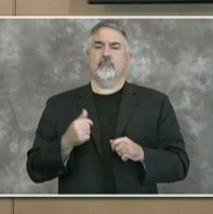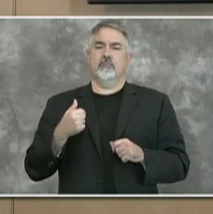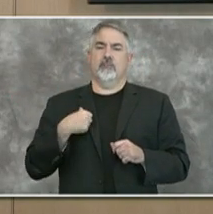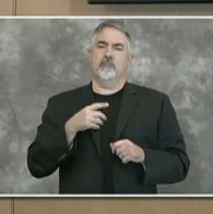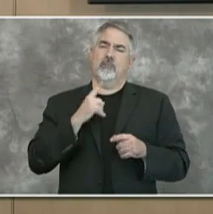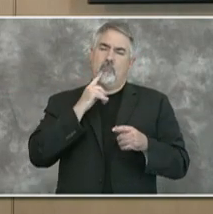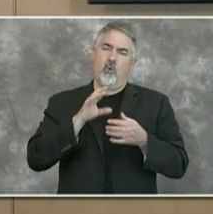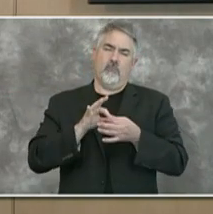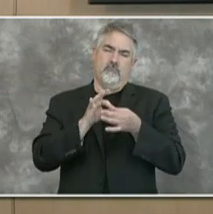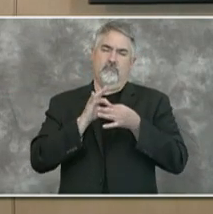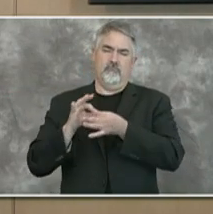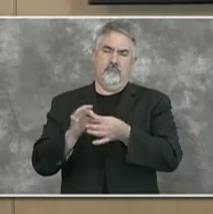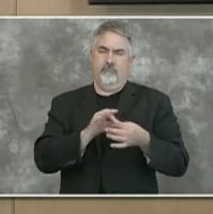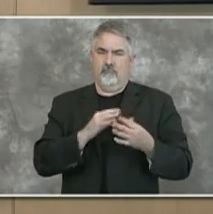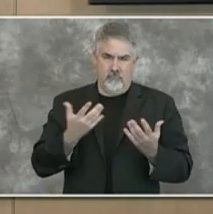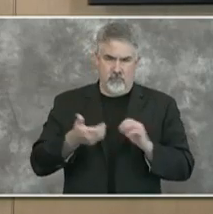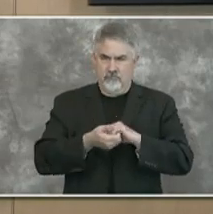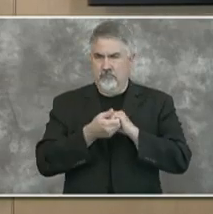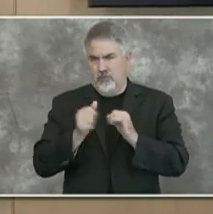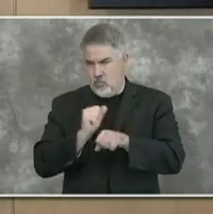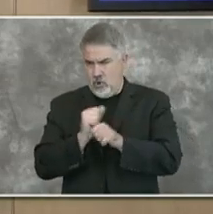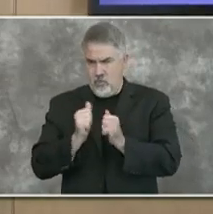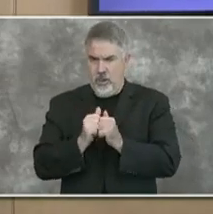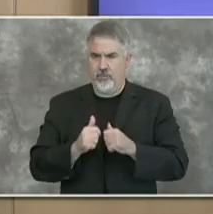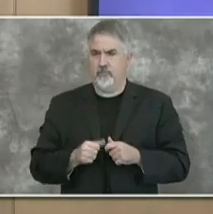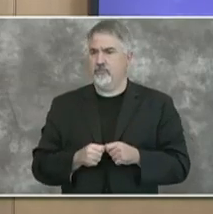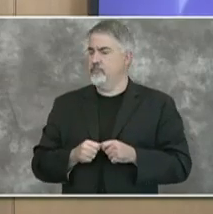fight for San Diegans. Rob?